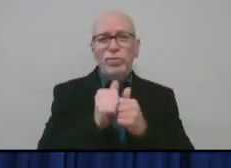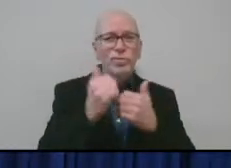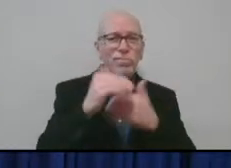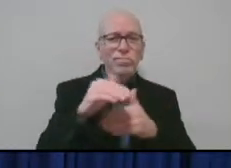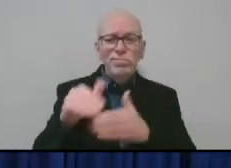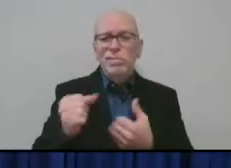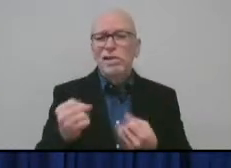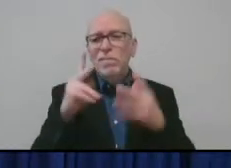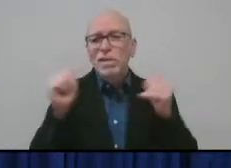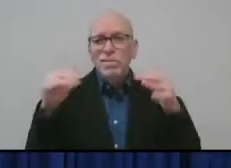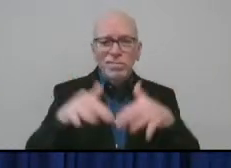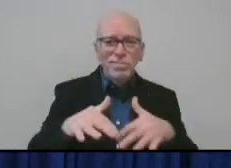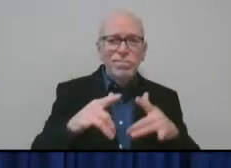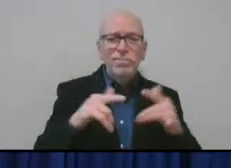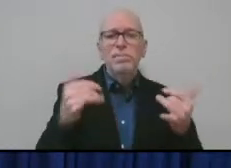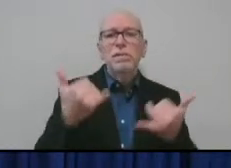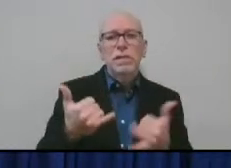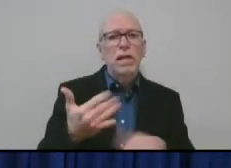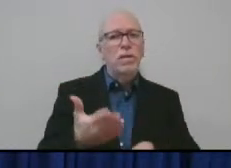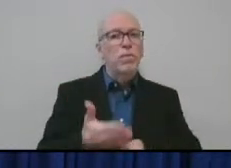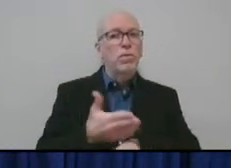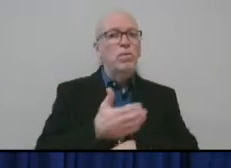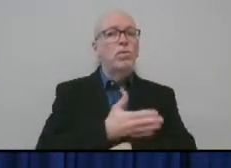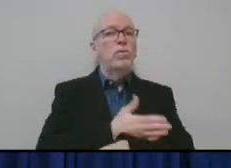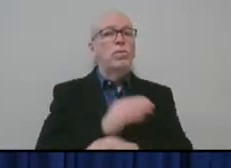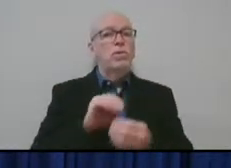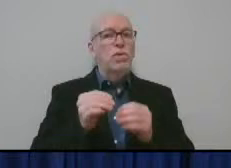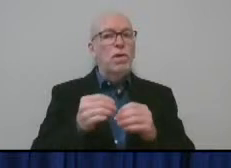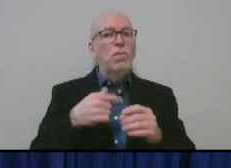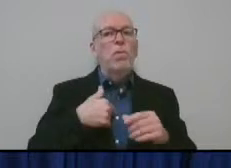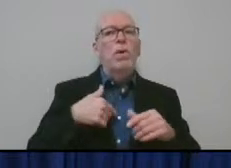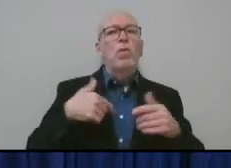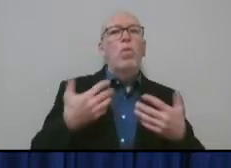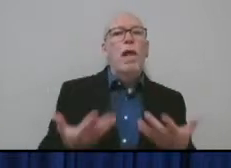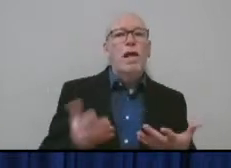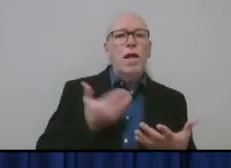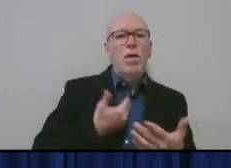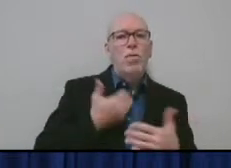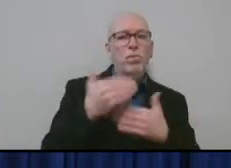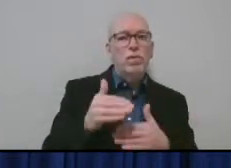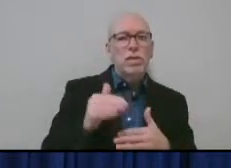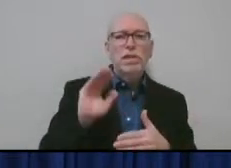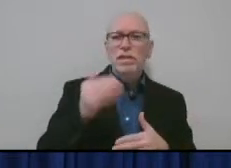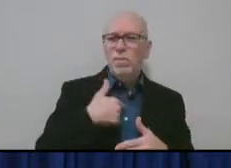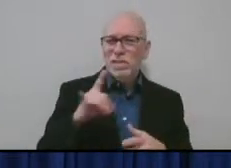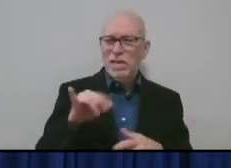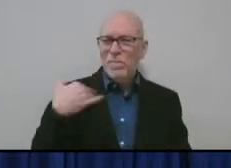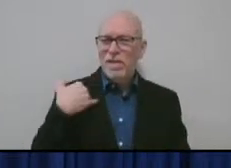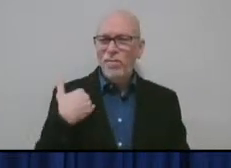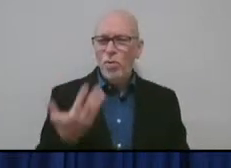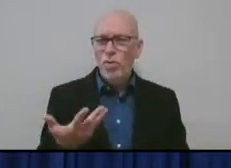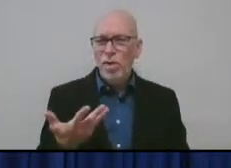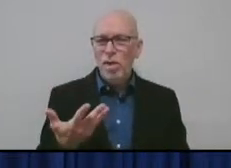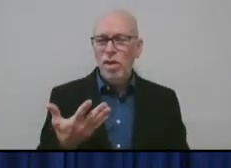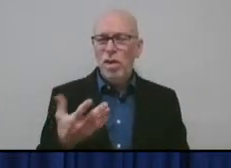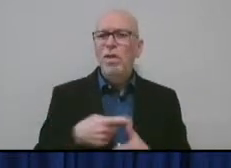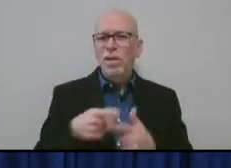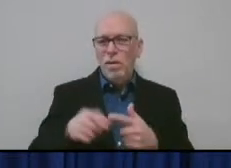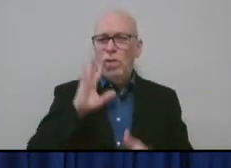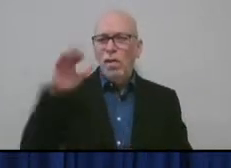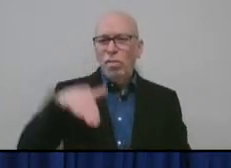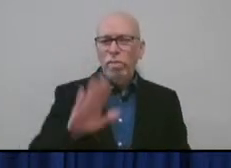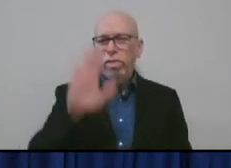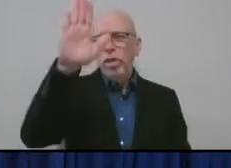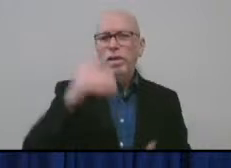gathering limits. The numbers have started to get better. We relaxed the restrictions. Seems we've done this before and the numbers go back in the other direction